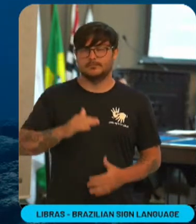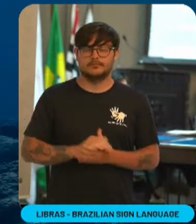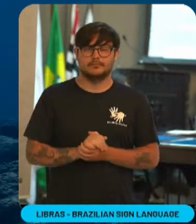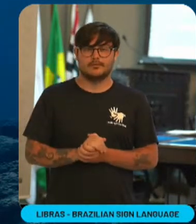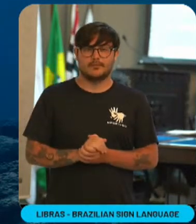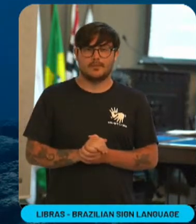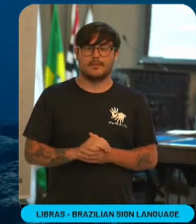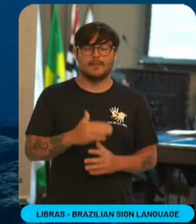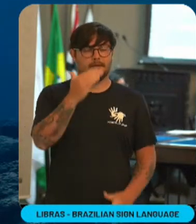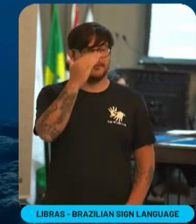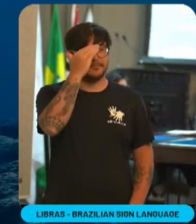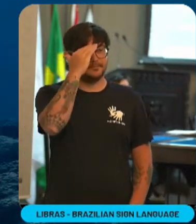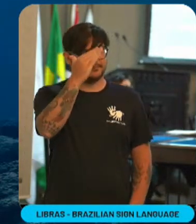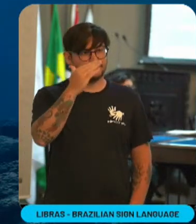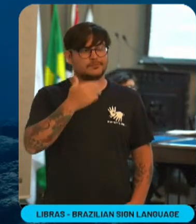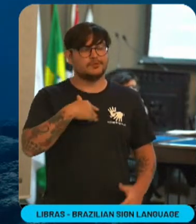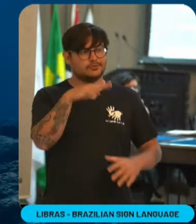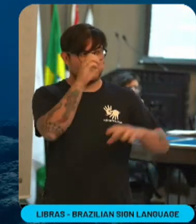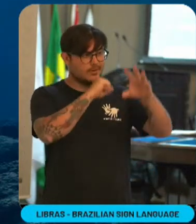on.